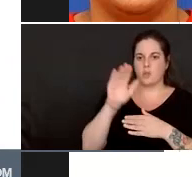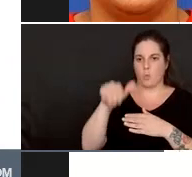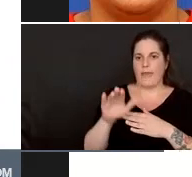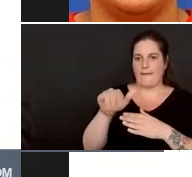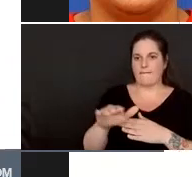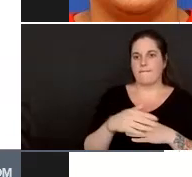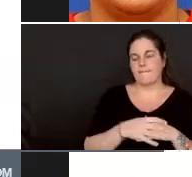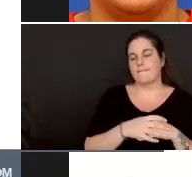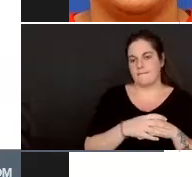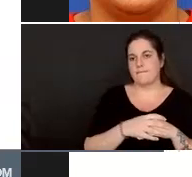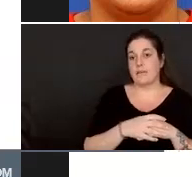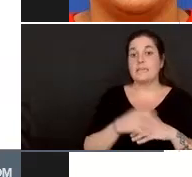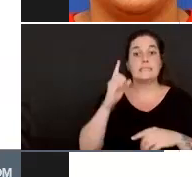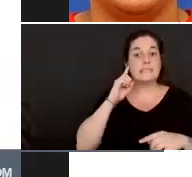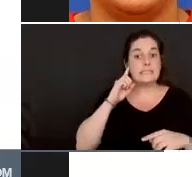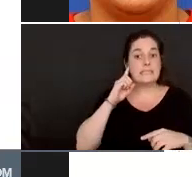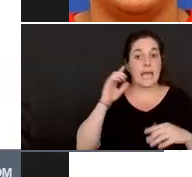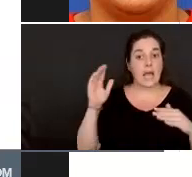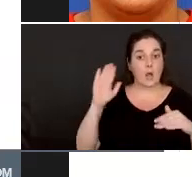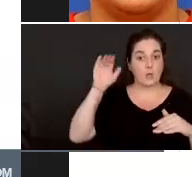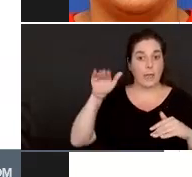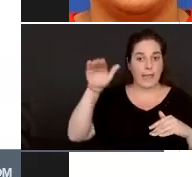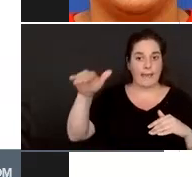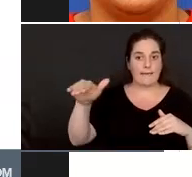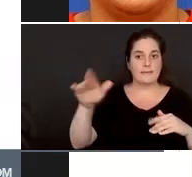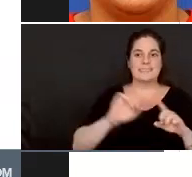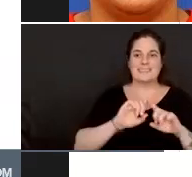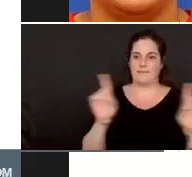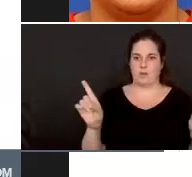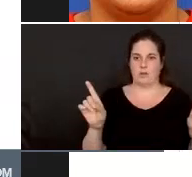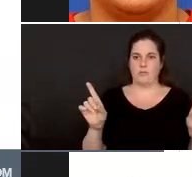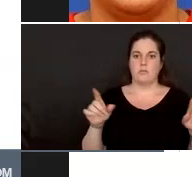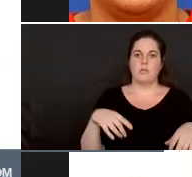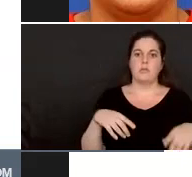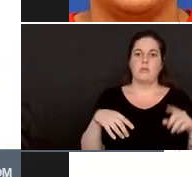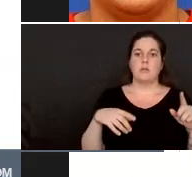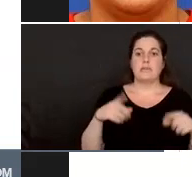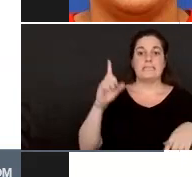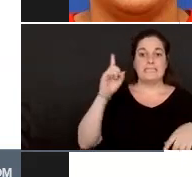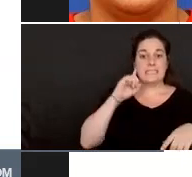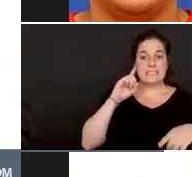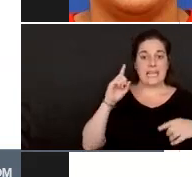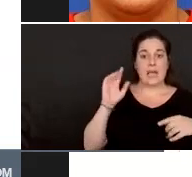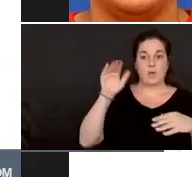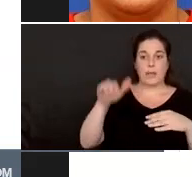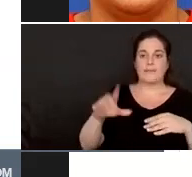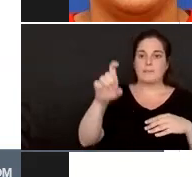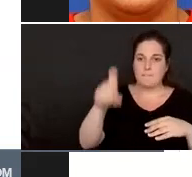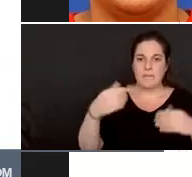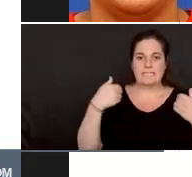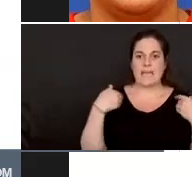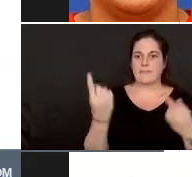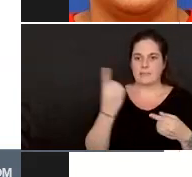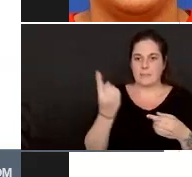Okay. Now the sound wave that disturbs air, it has to have a medium. It has to have the air. You know